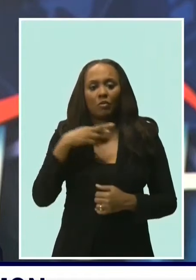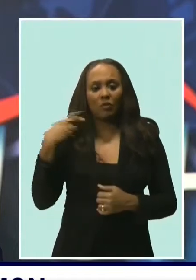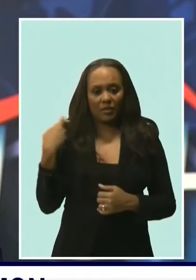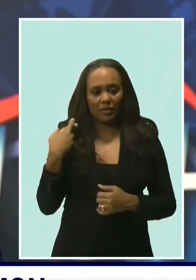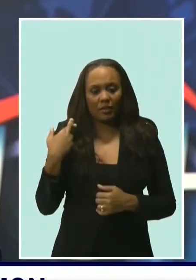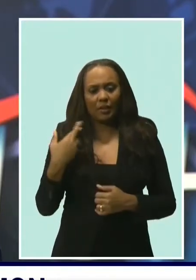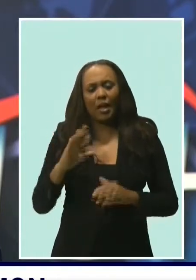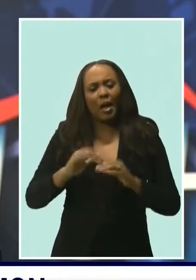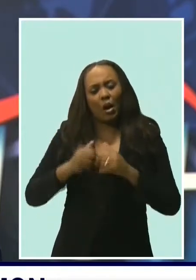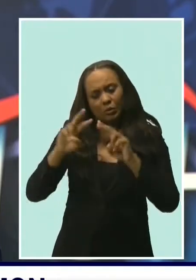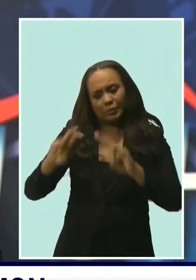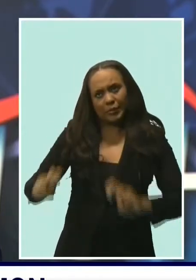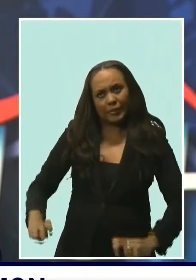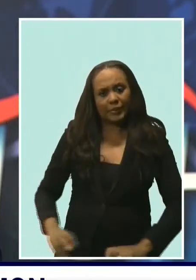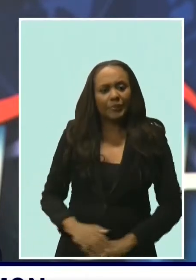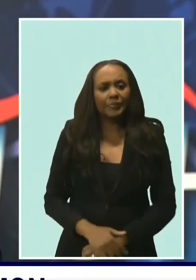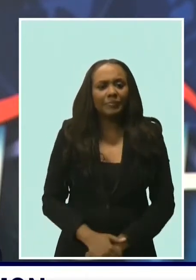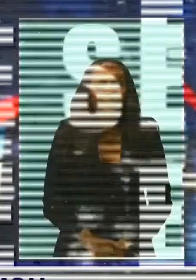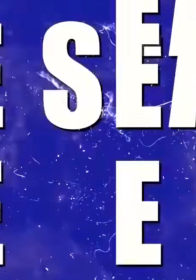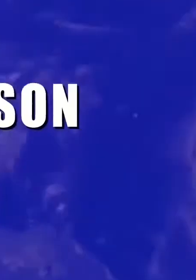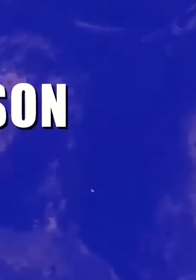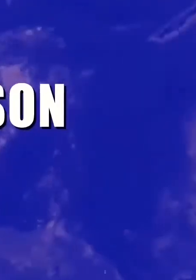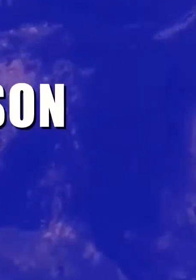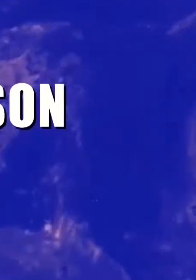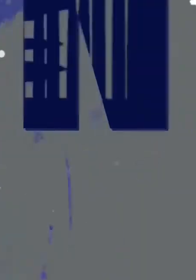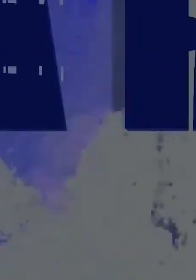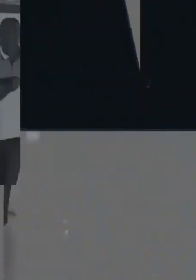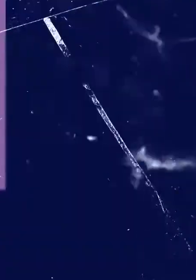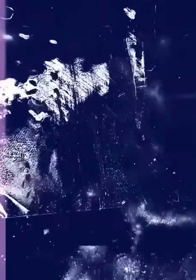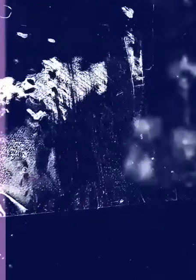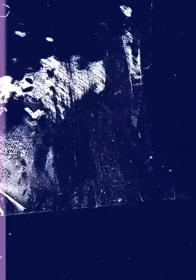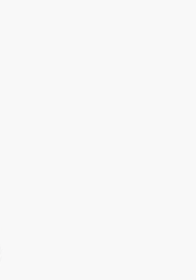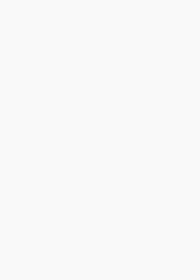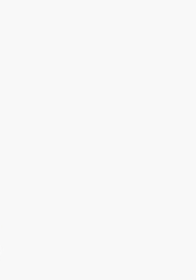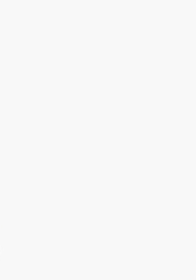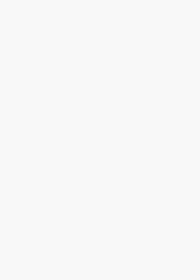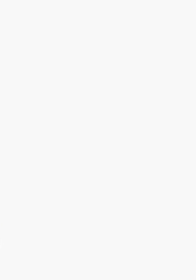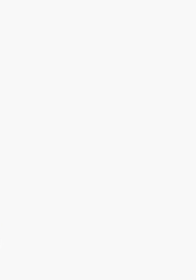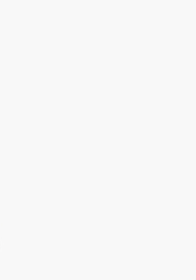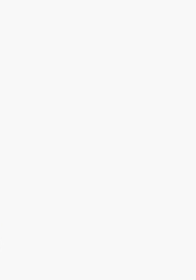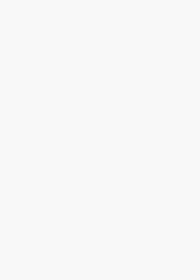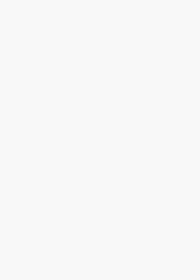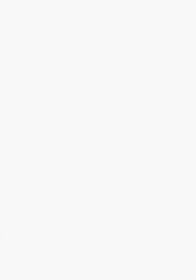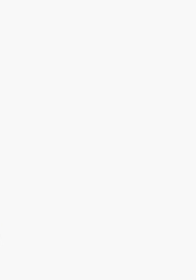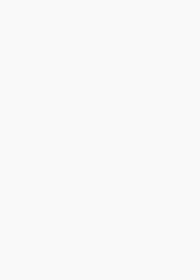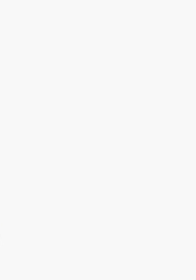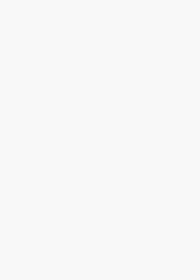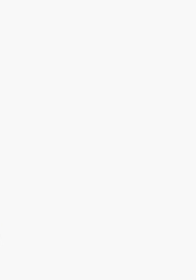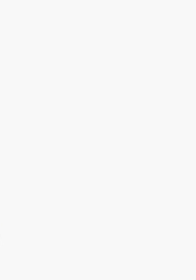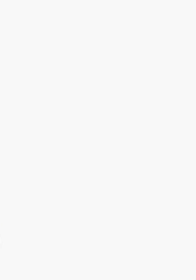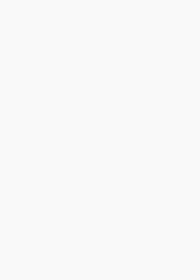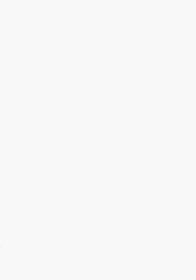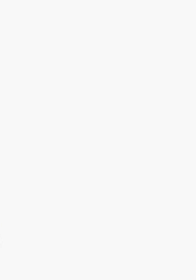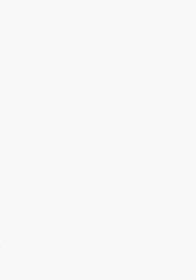anticipated. The opposition leader also says some people have argued the welcome stamp program could be